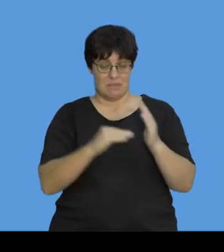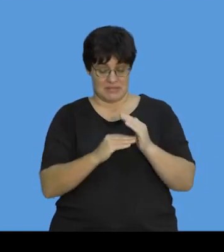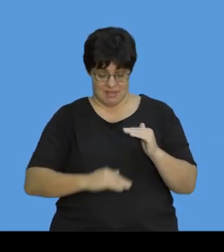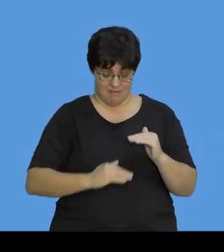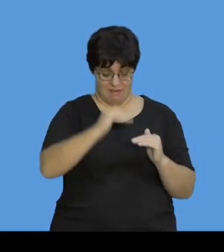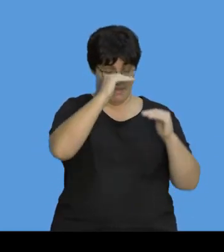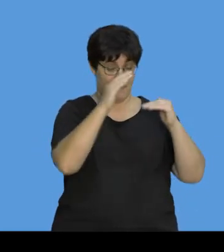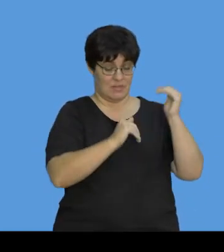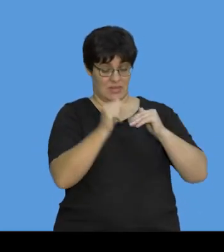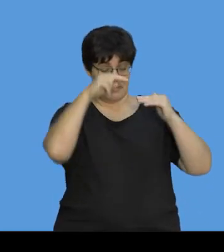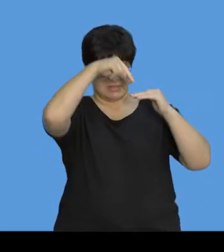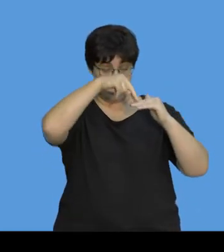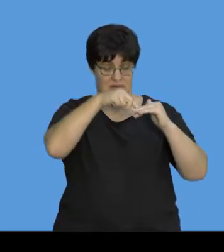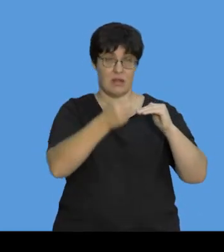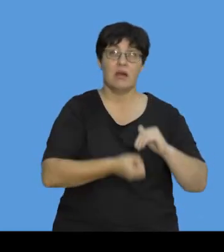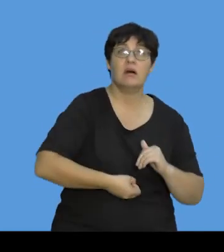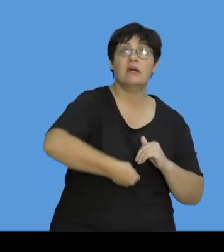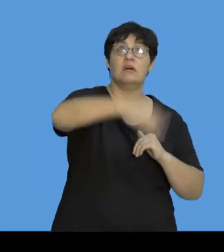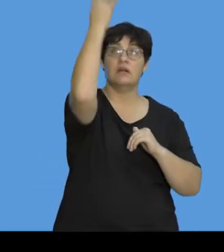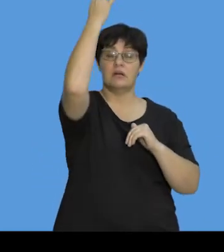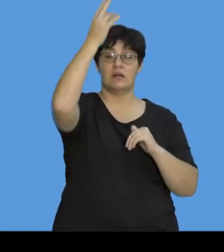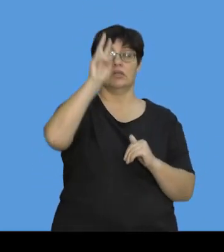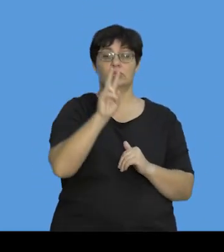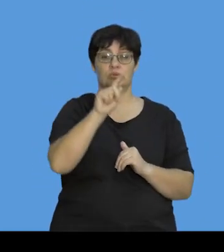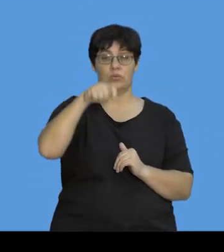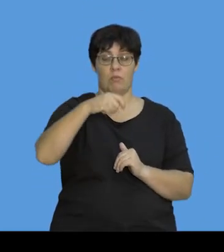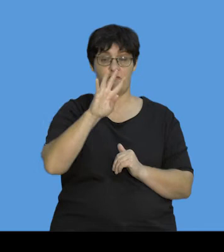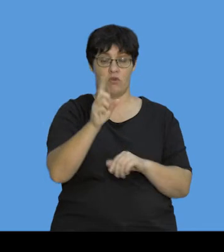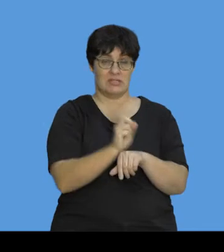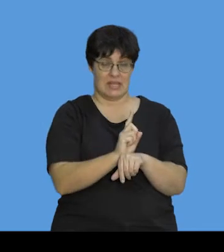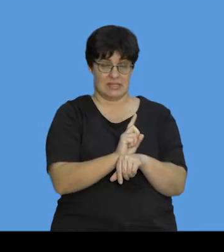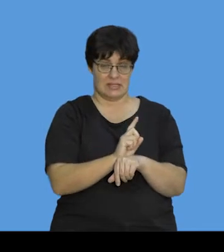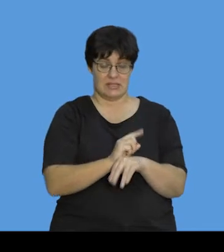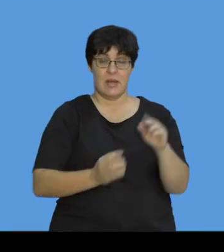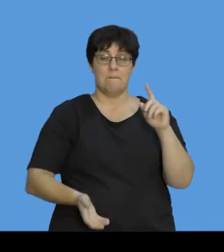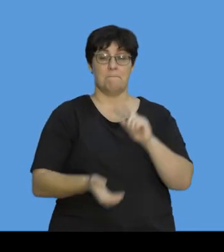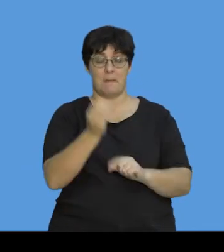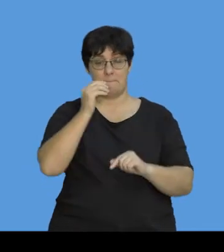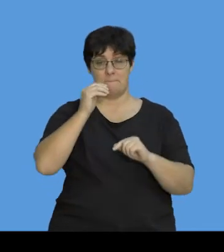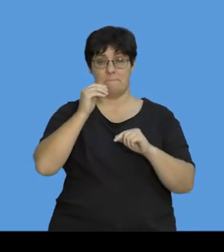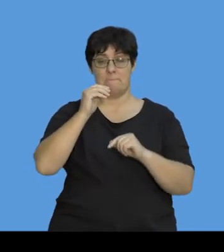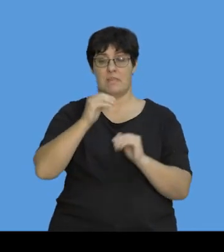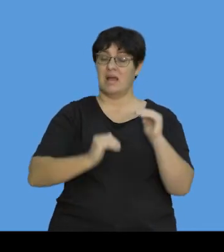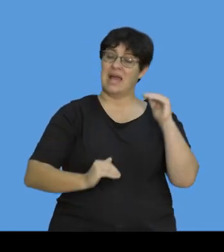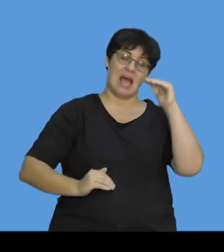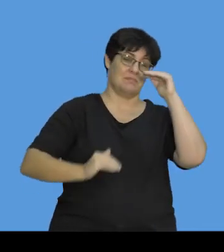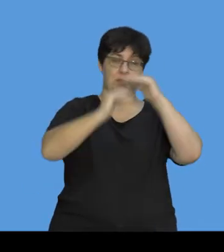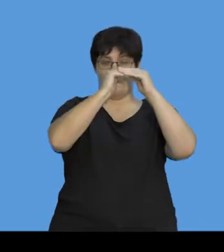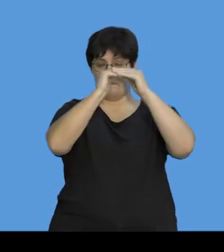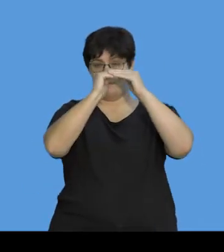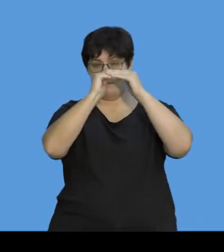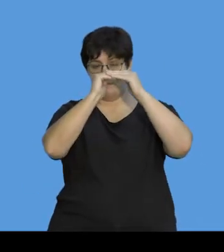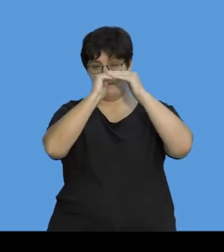building. The ball takes 2,4 seconds to reach its